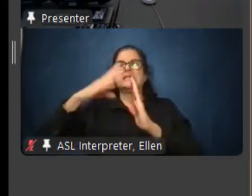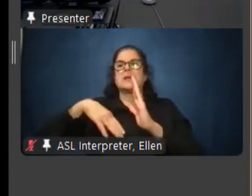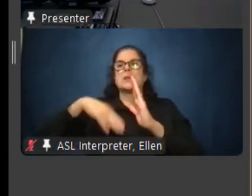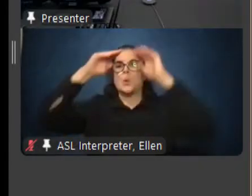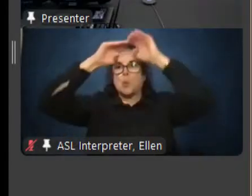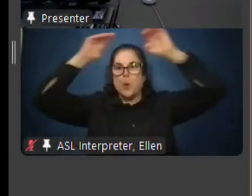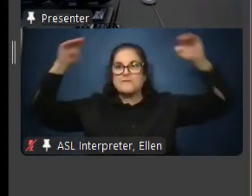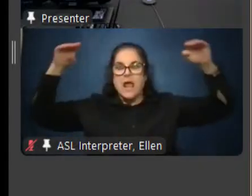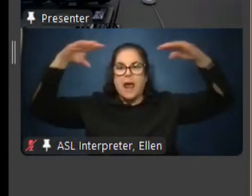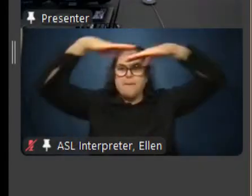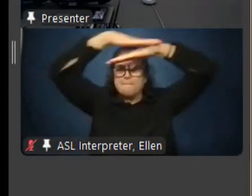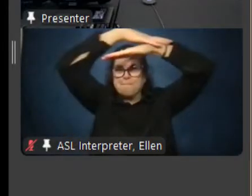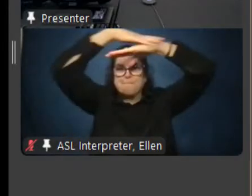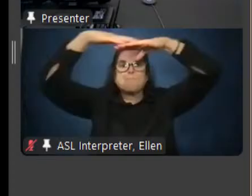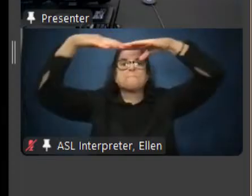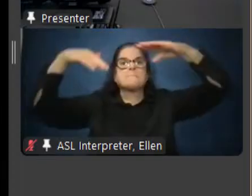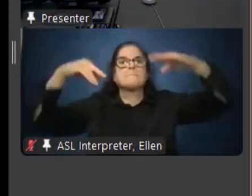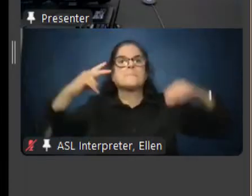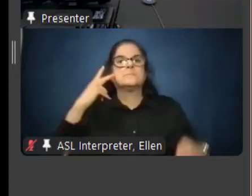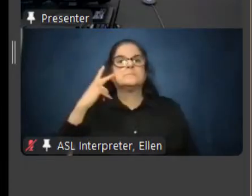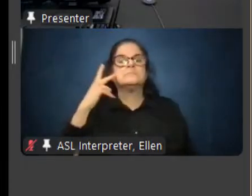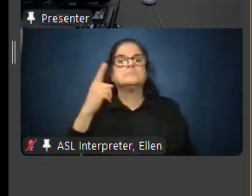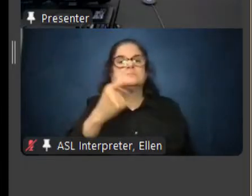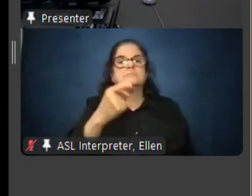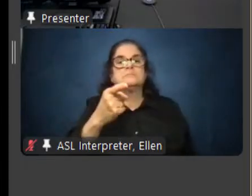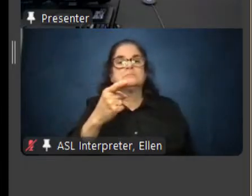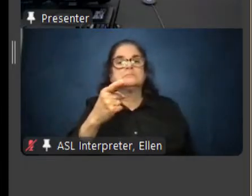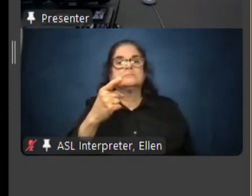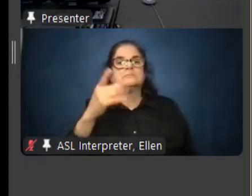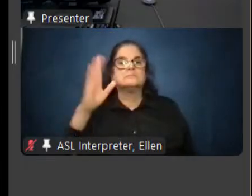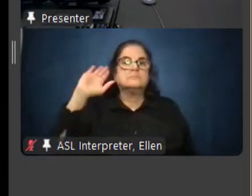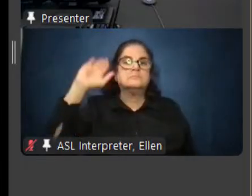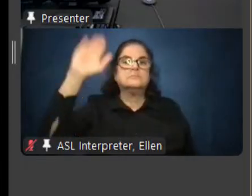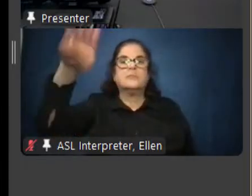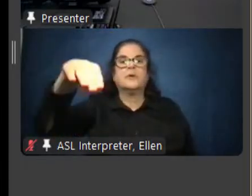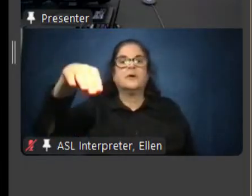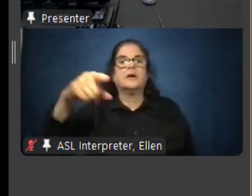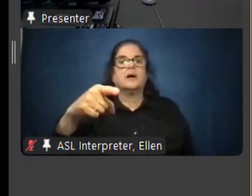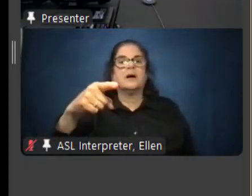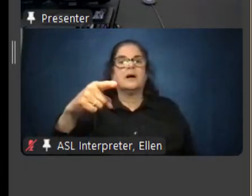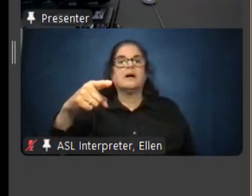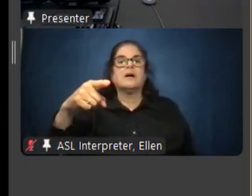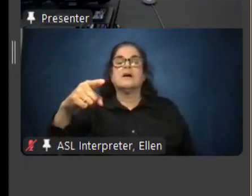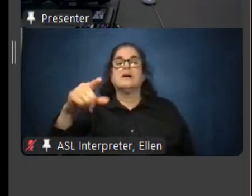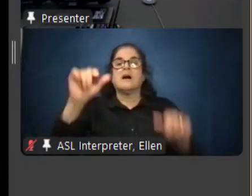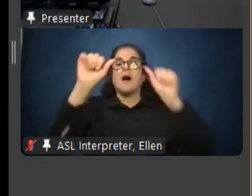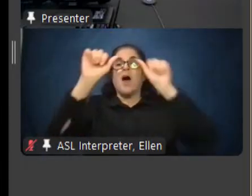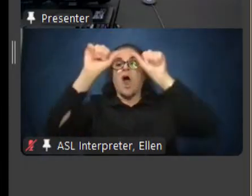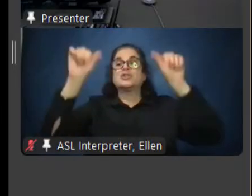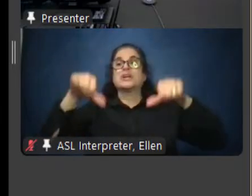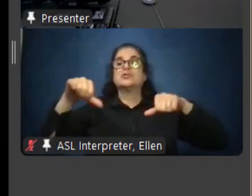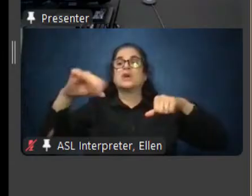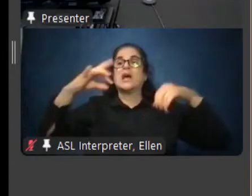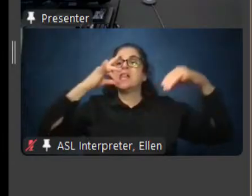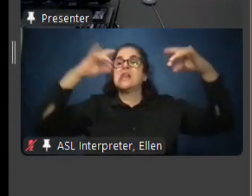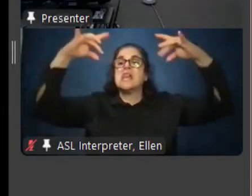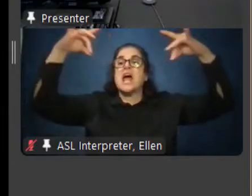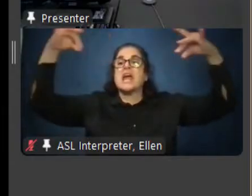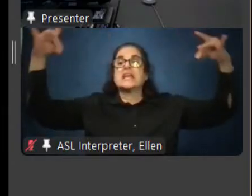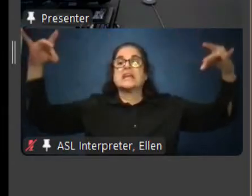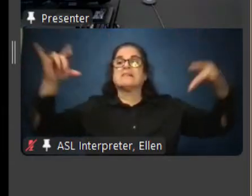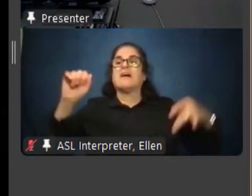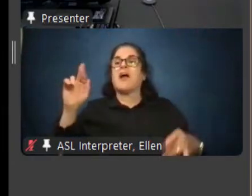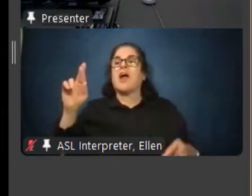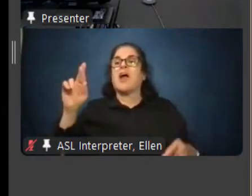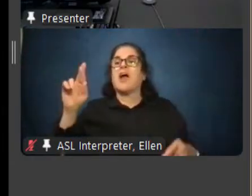you can see up beyond that, there is special architectural lighting at Argyle. Argyle has kind of its own unique architectural features that